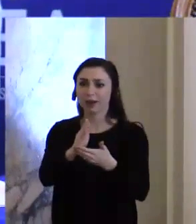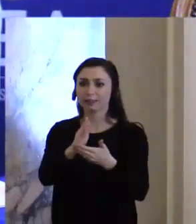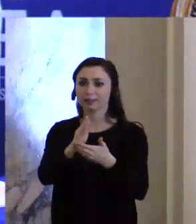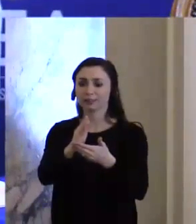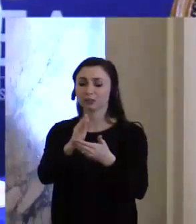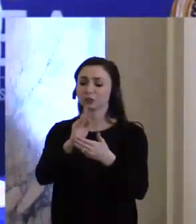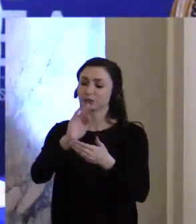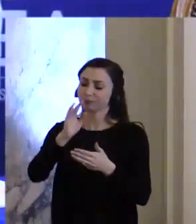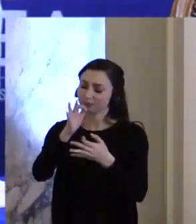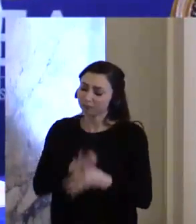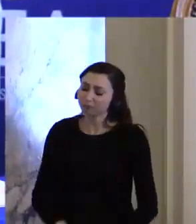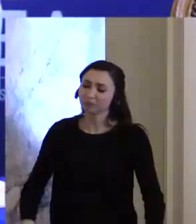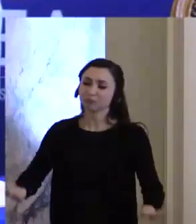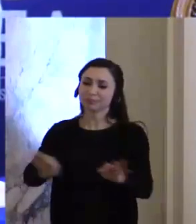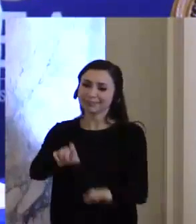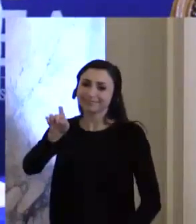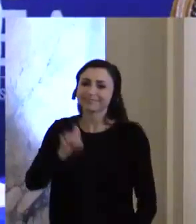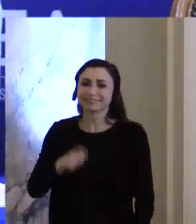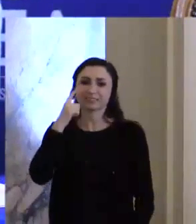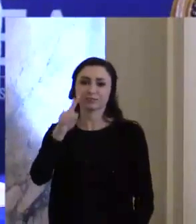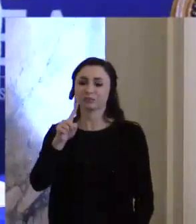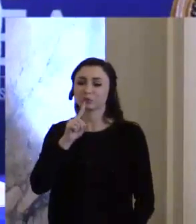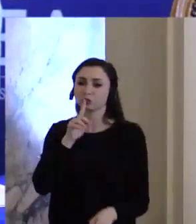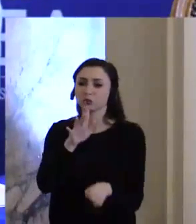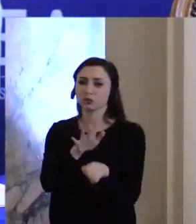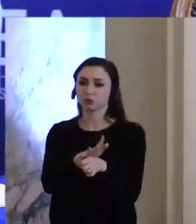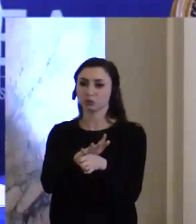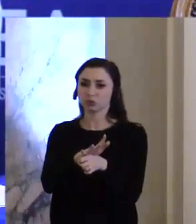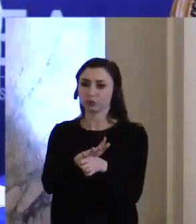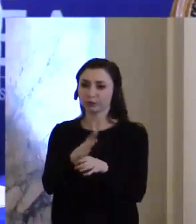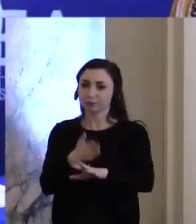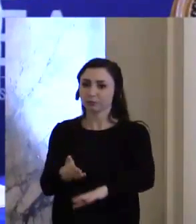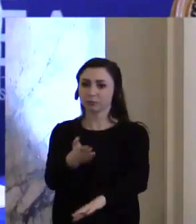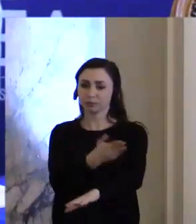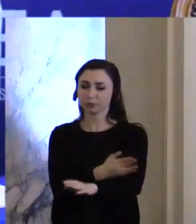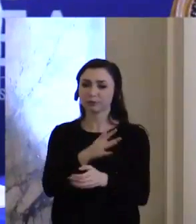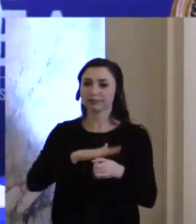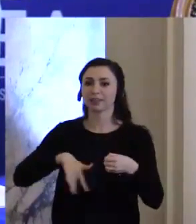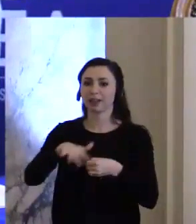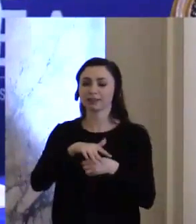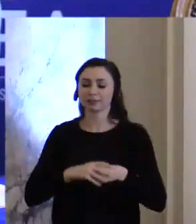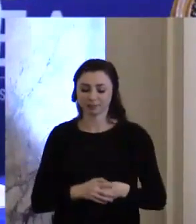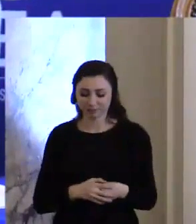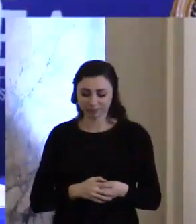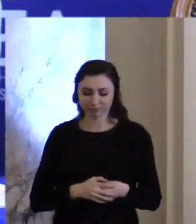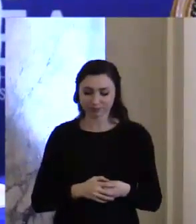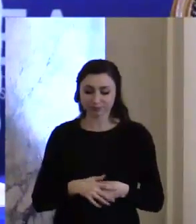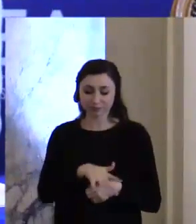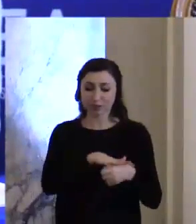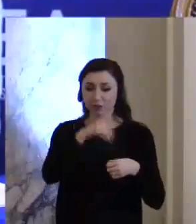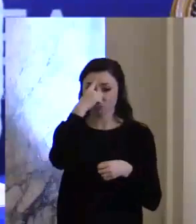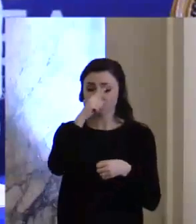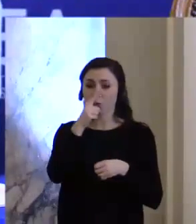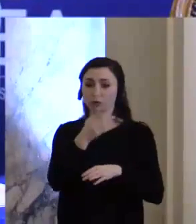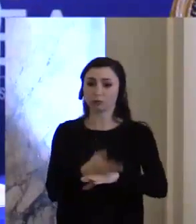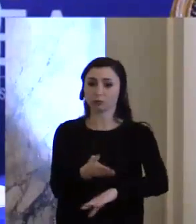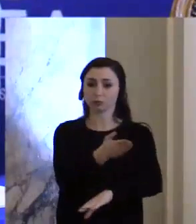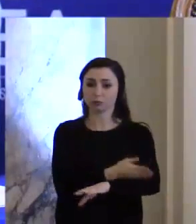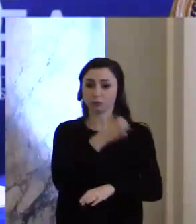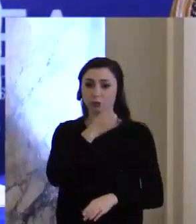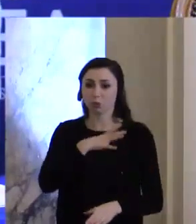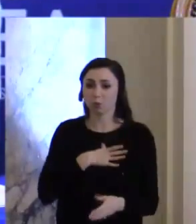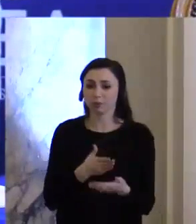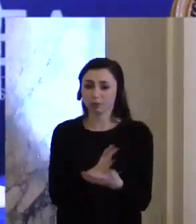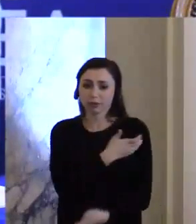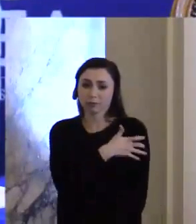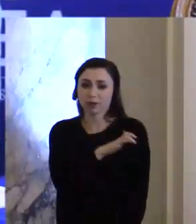and prosperous societies. In the general area of women's rights and empowering of women, which is another